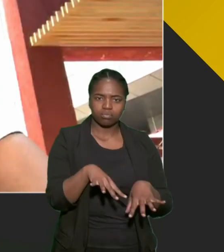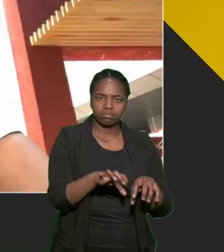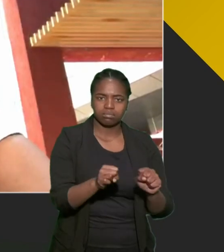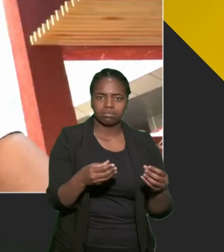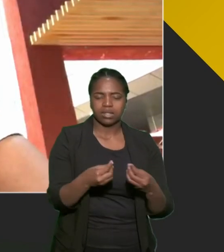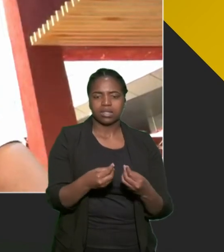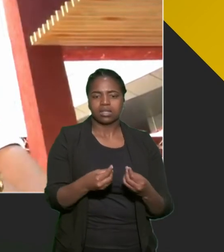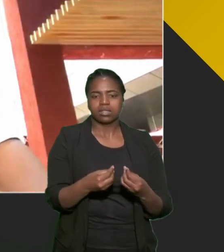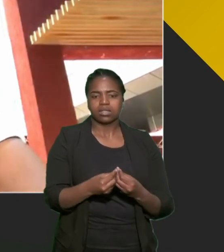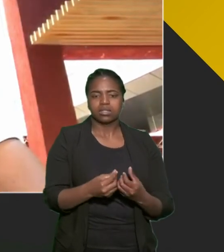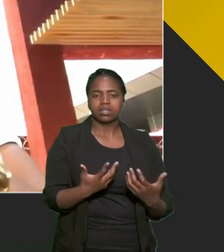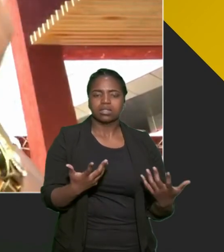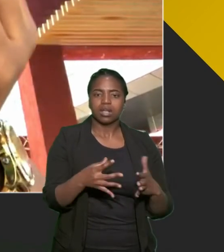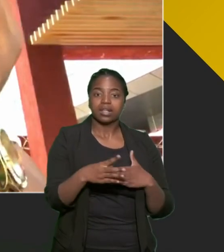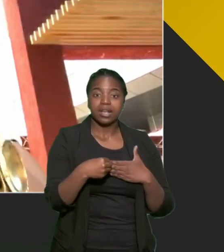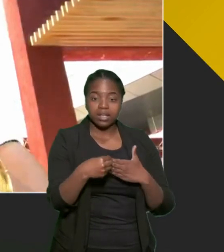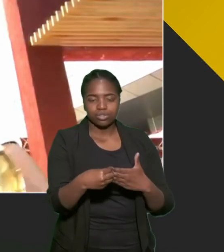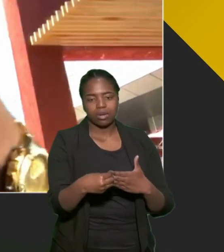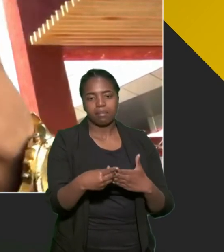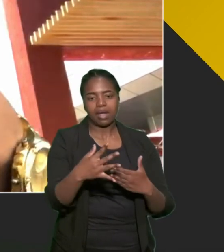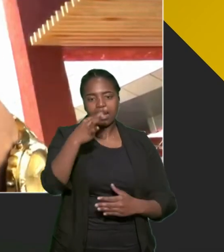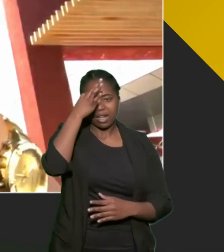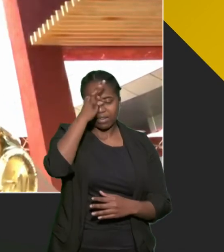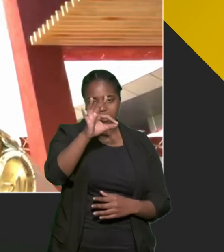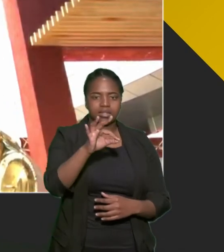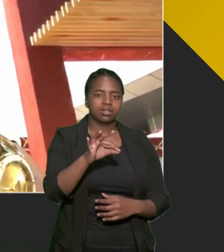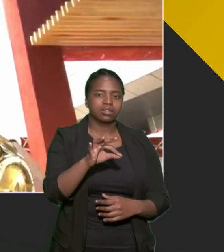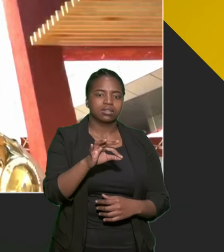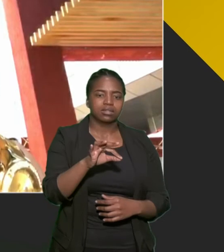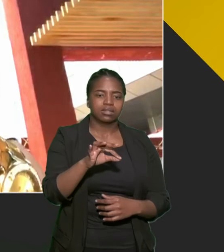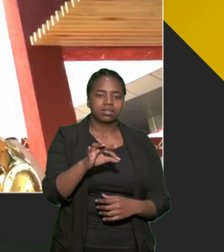the leadership and government